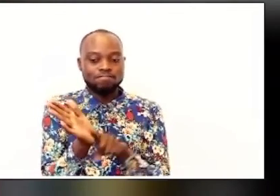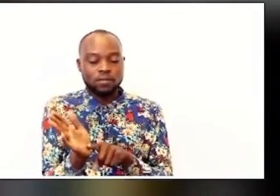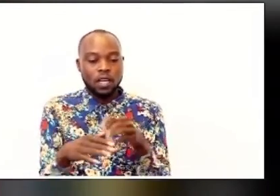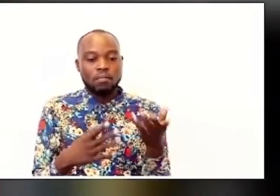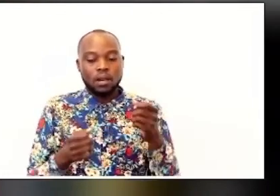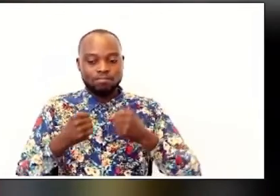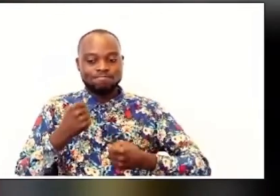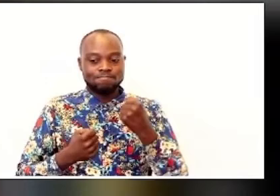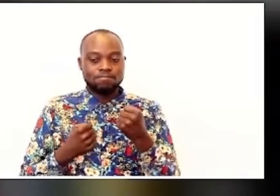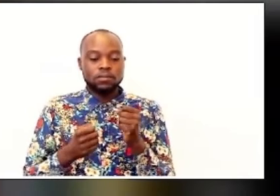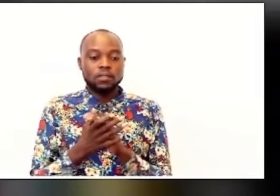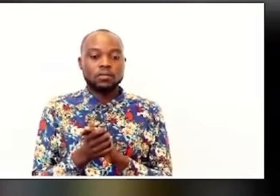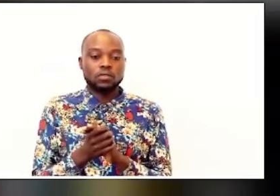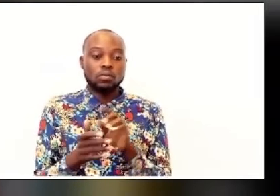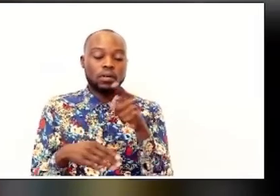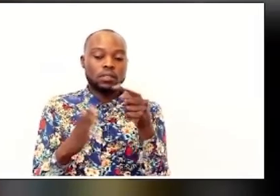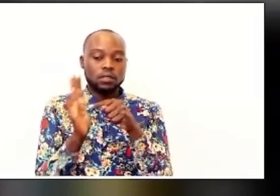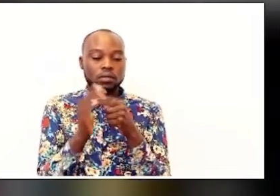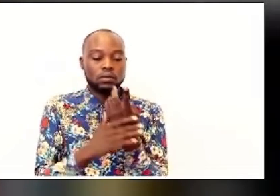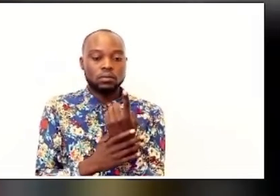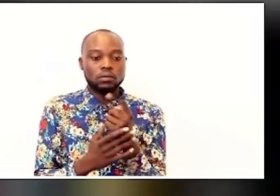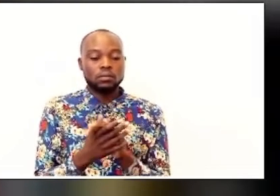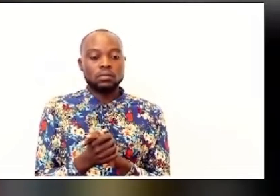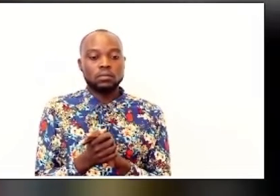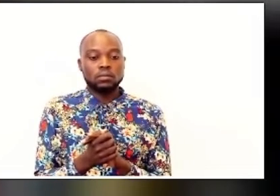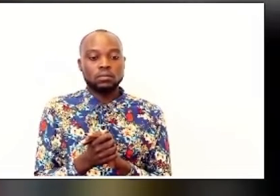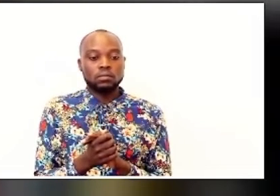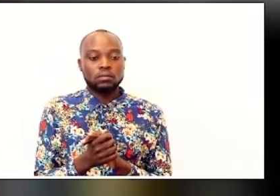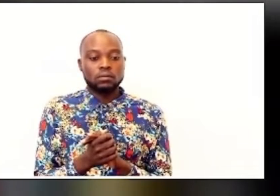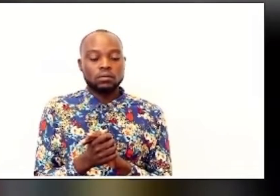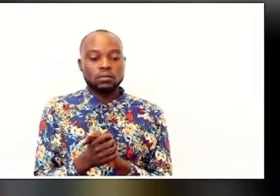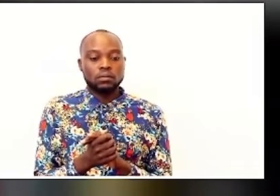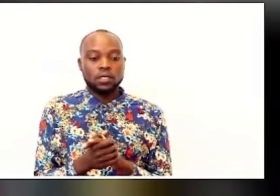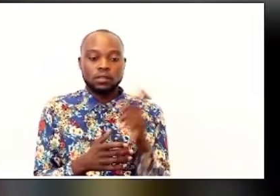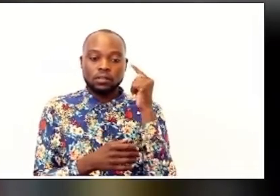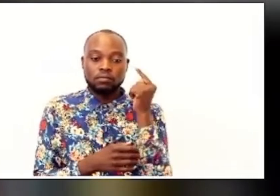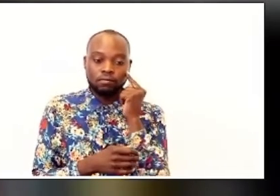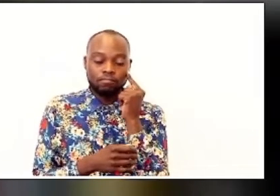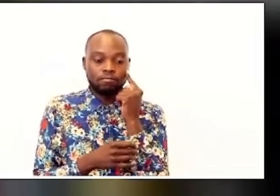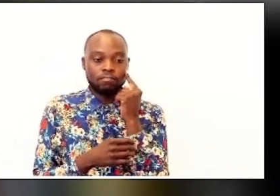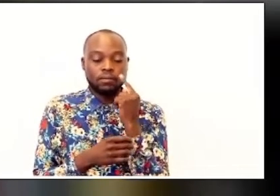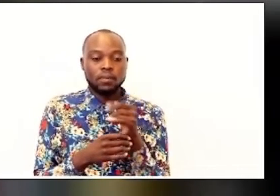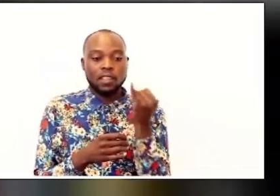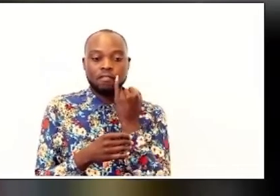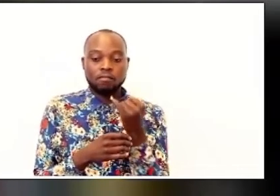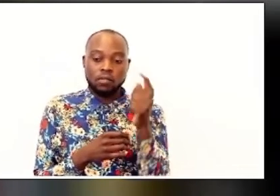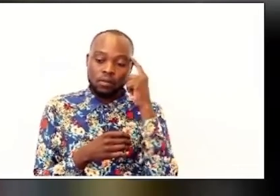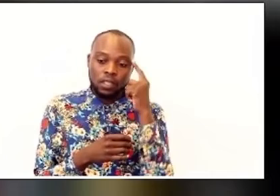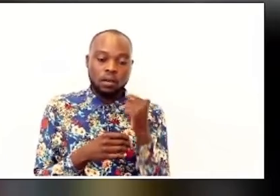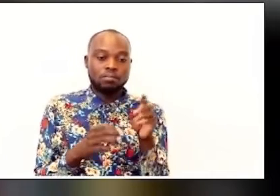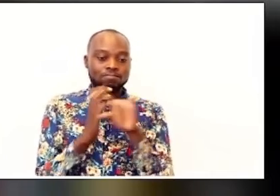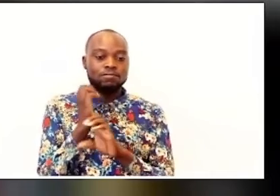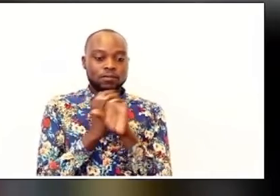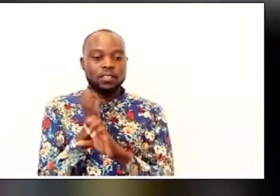encourage false solutions. And I'll give you one example, and that is tourism, for example. If you think about a policy that encourages tourism,